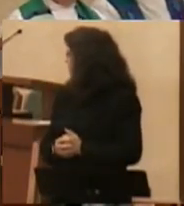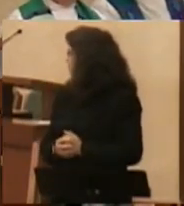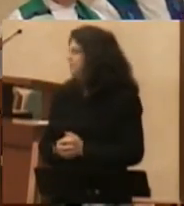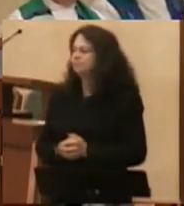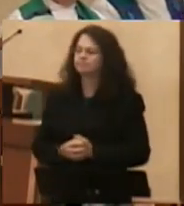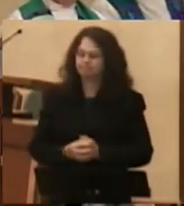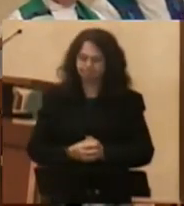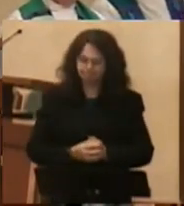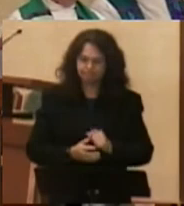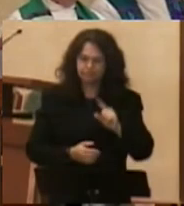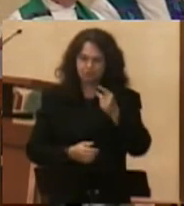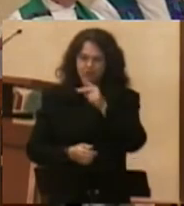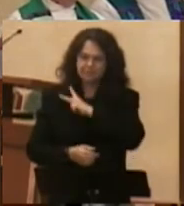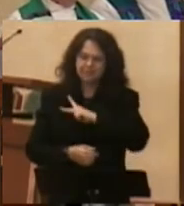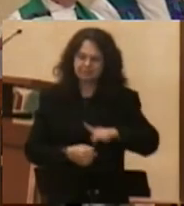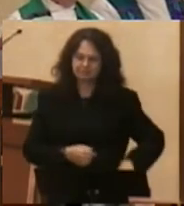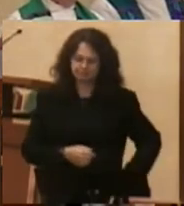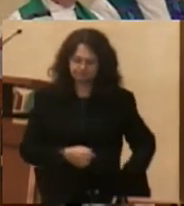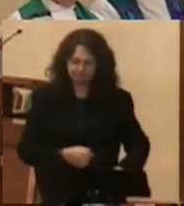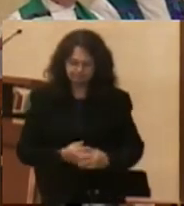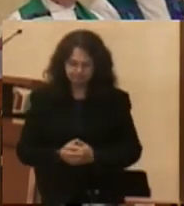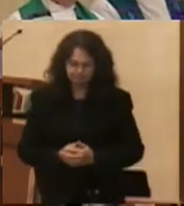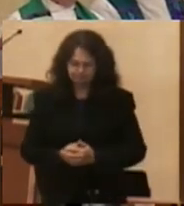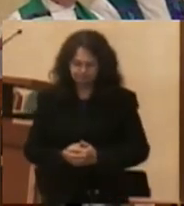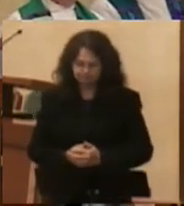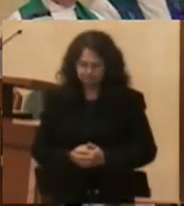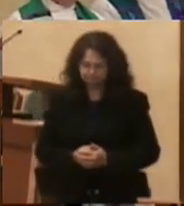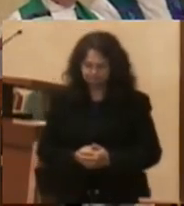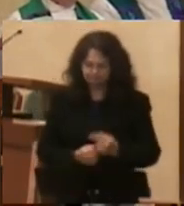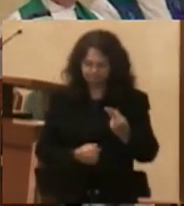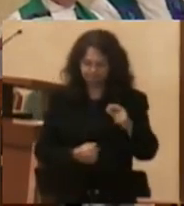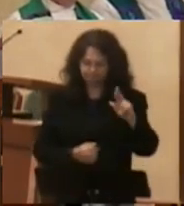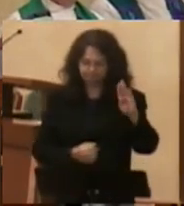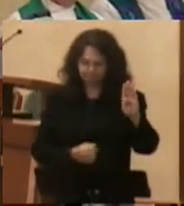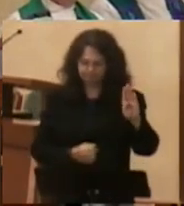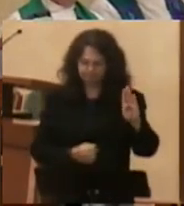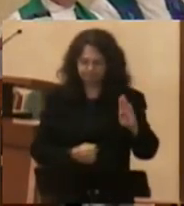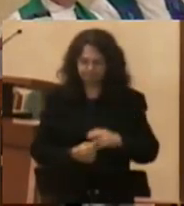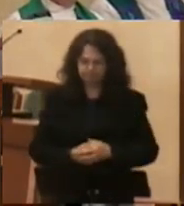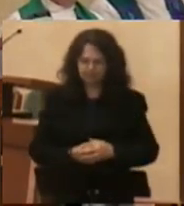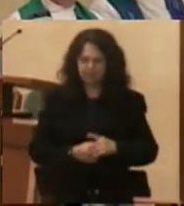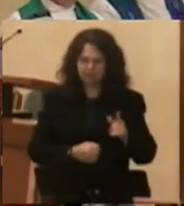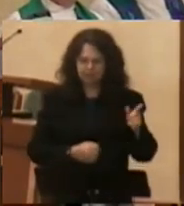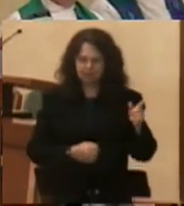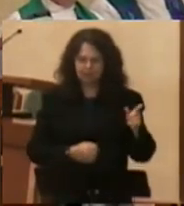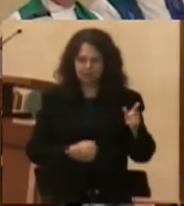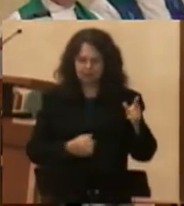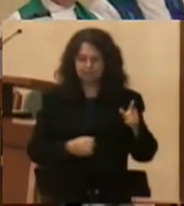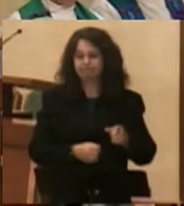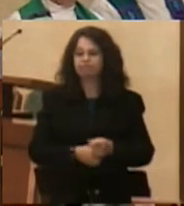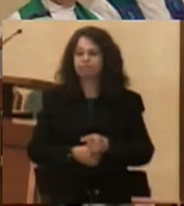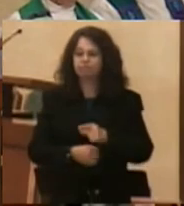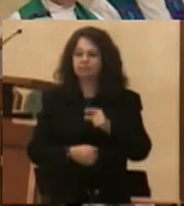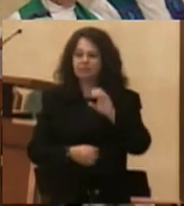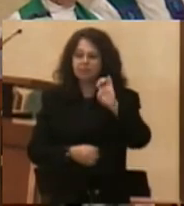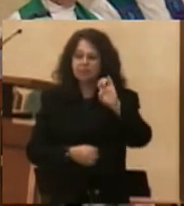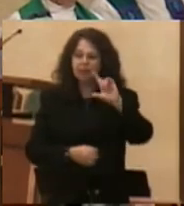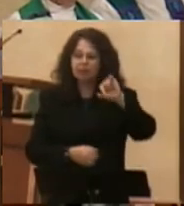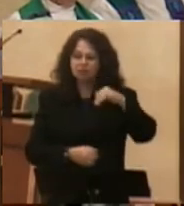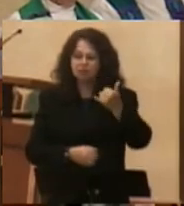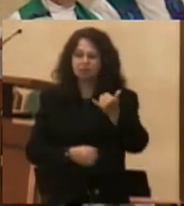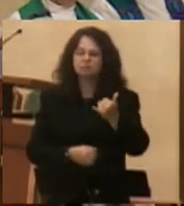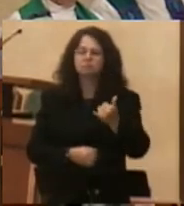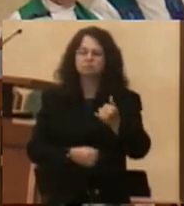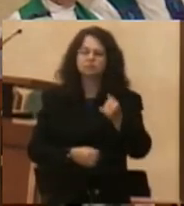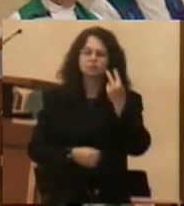A reading from 1 Kings. At Horeb, the mount of God, Elijah came to a cave and spent the night there.